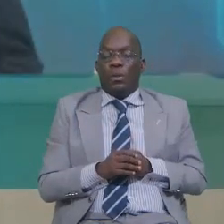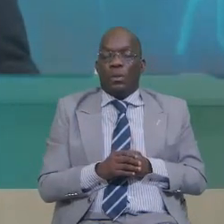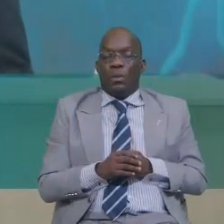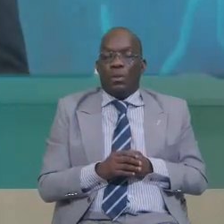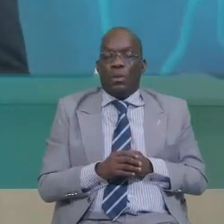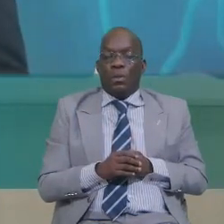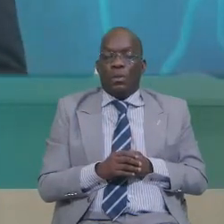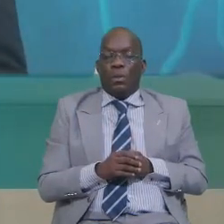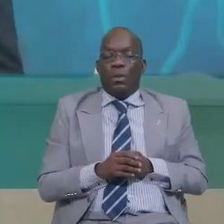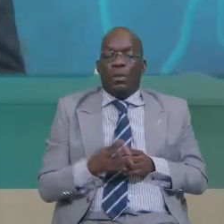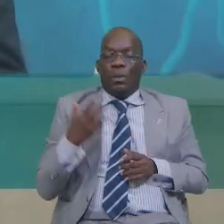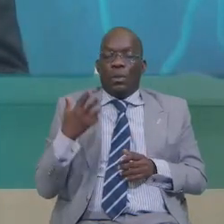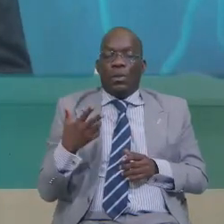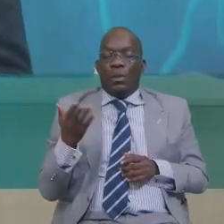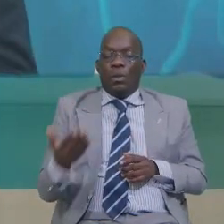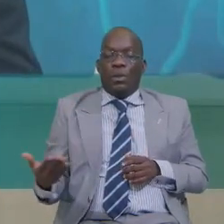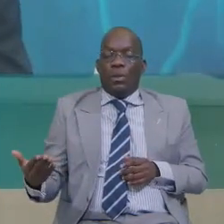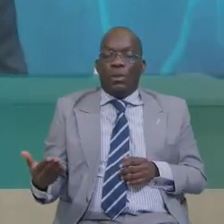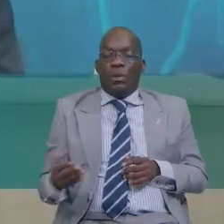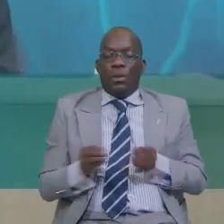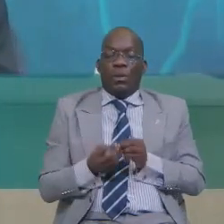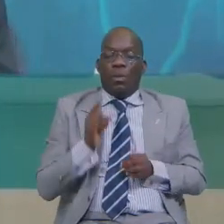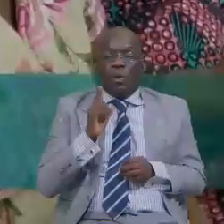We're looking at number one, the